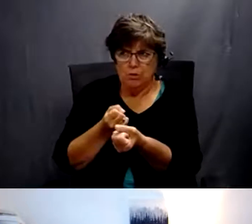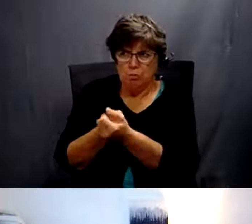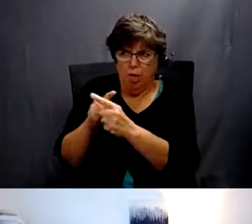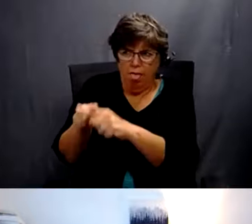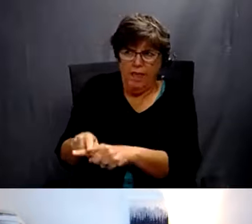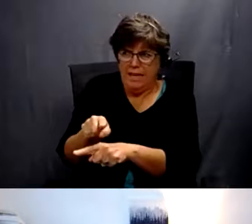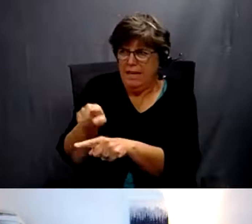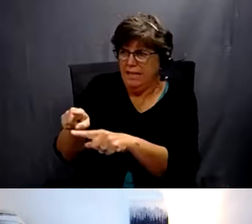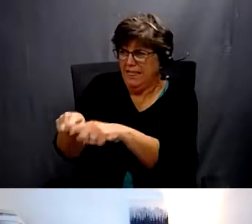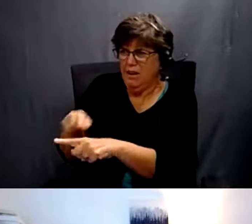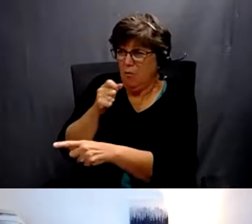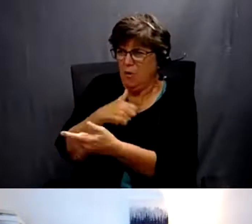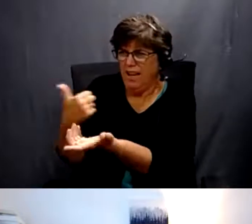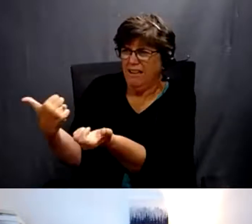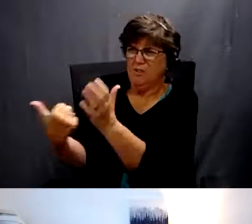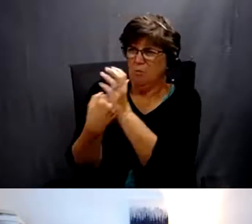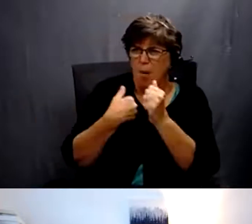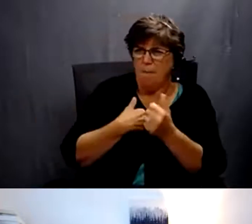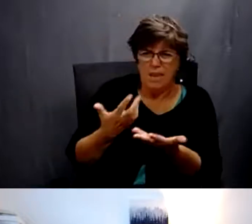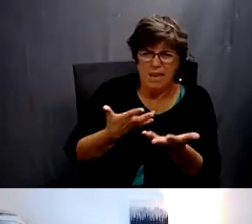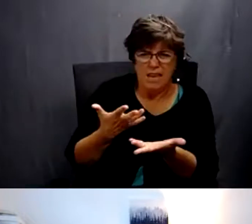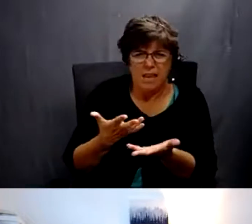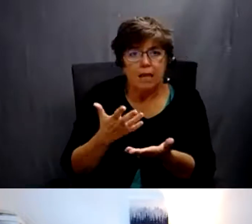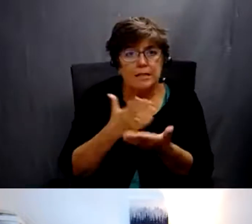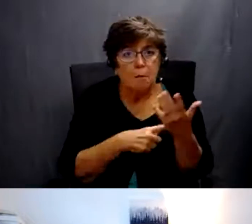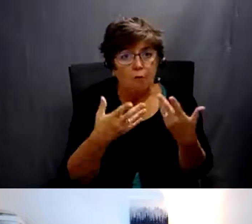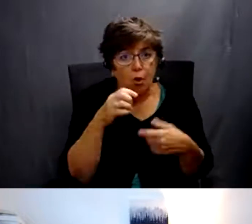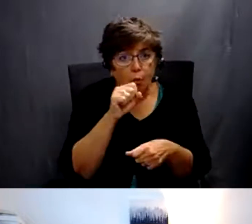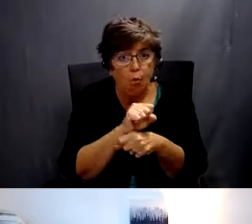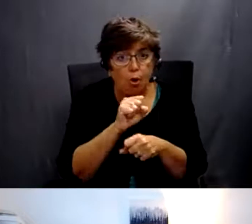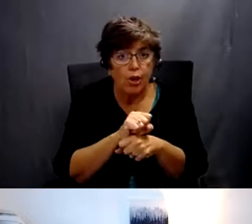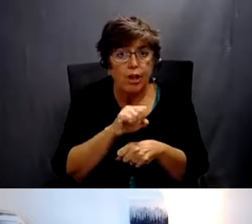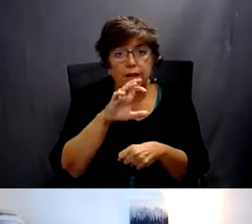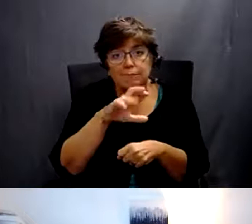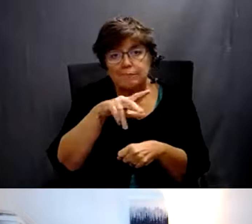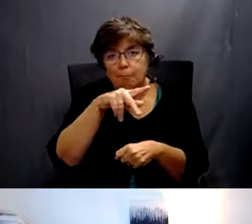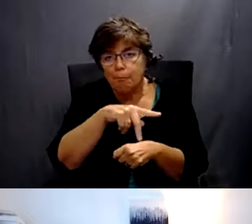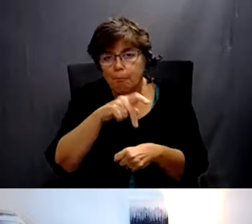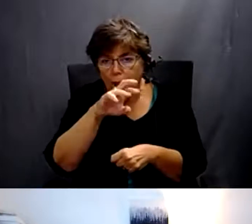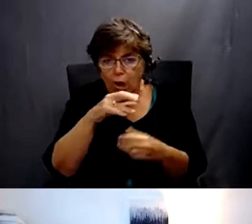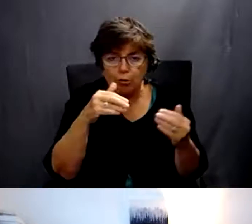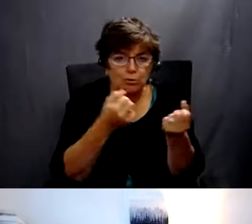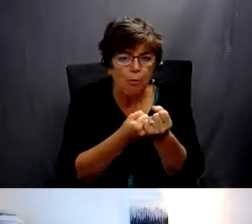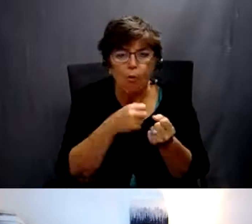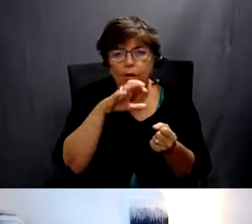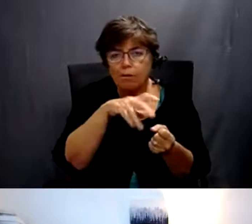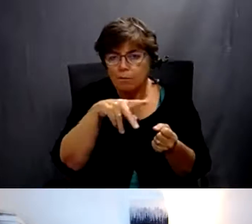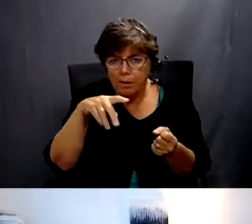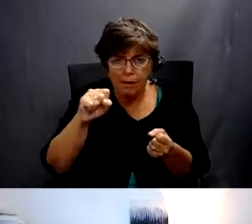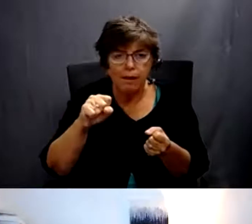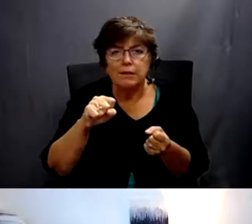doing this entrepreneurship work in peer support or parent peer support, or even outside of peer support or parent peer support